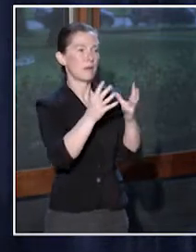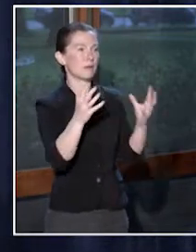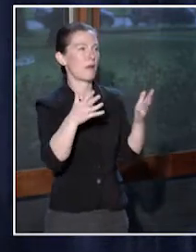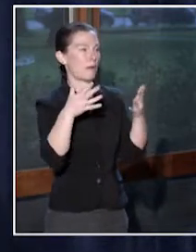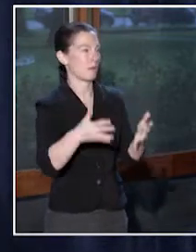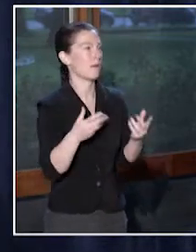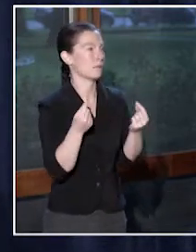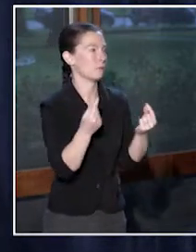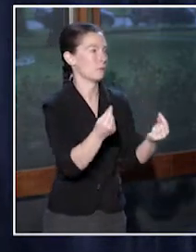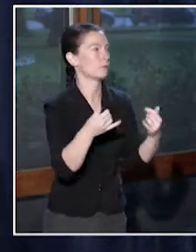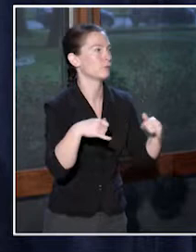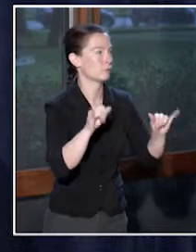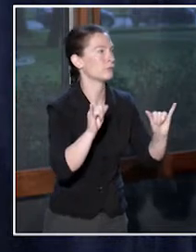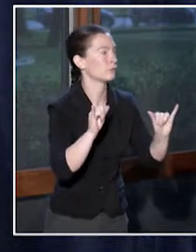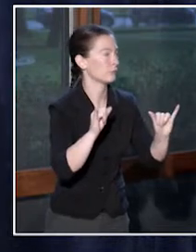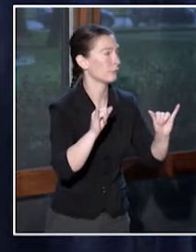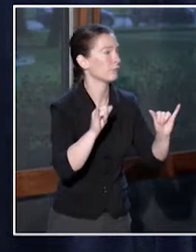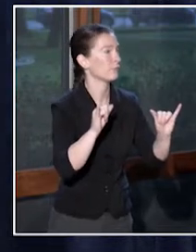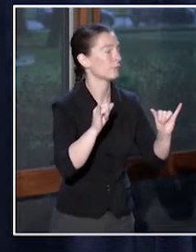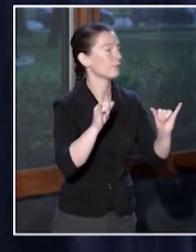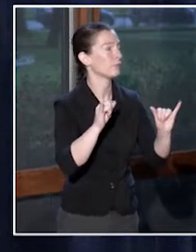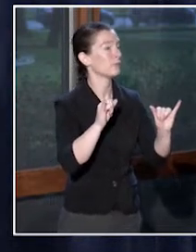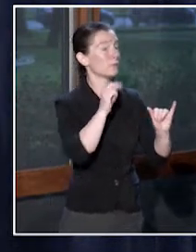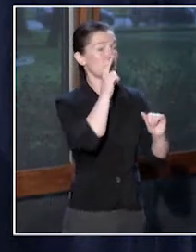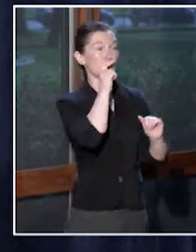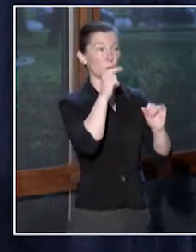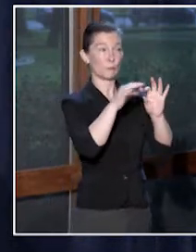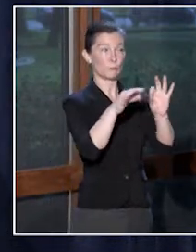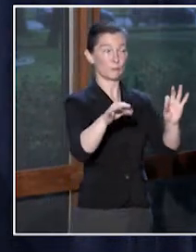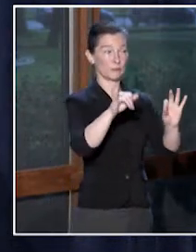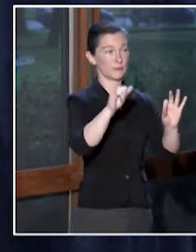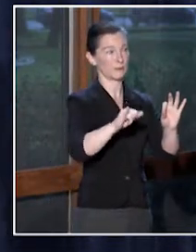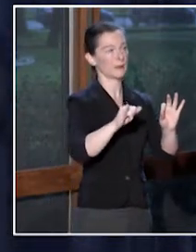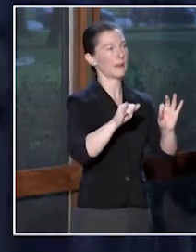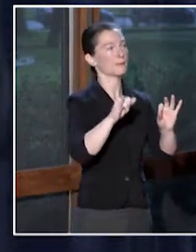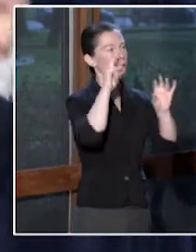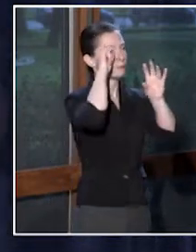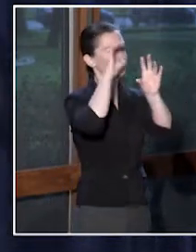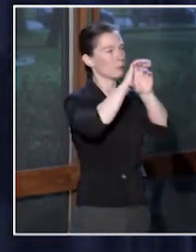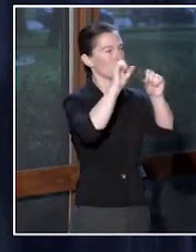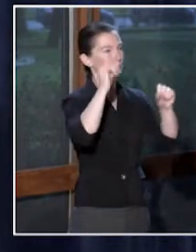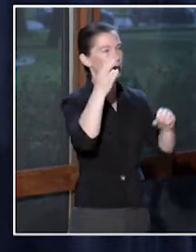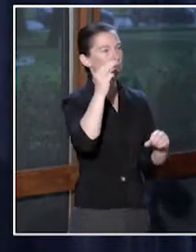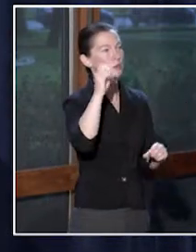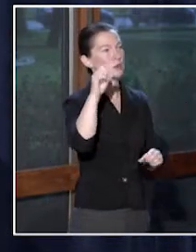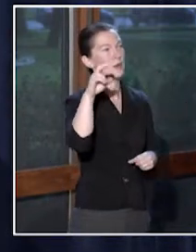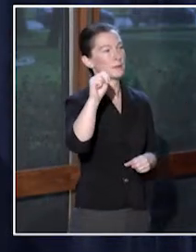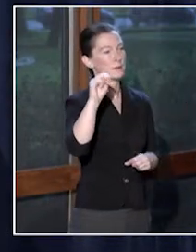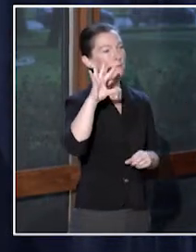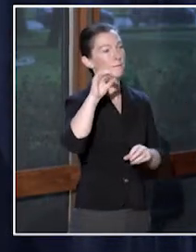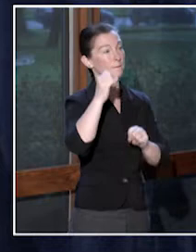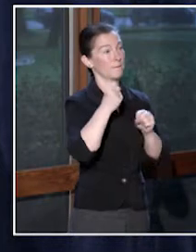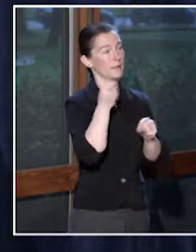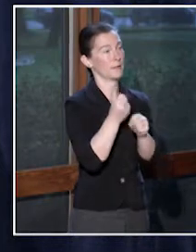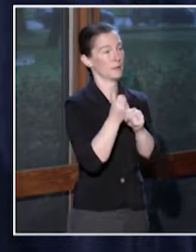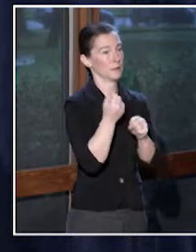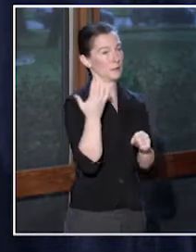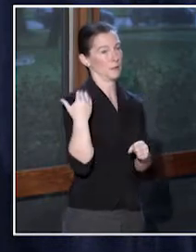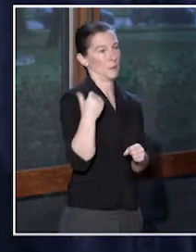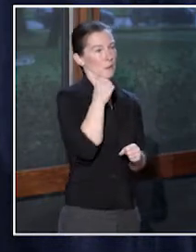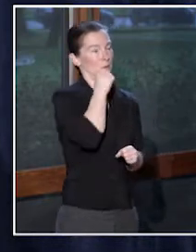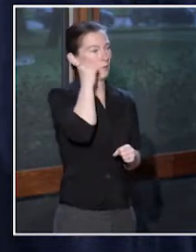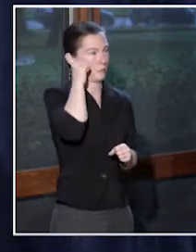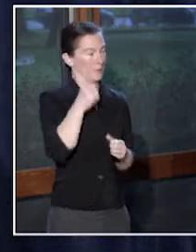were the words shared by President Lyndon B. Johnson 50 years ago yesterday. These